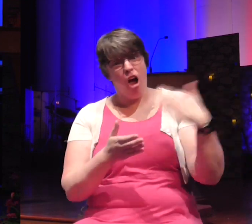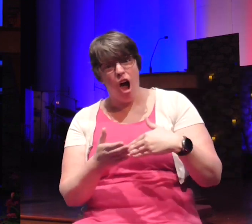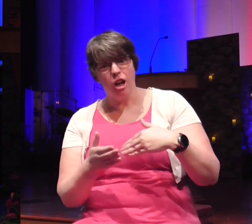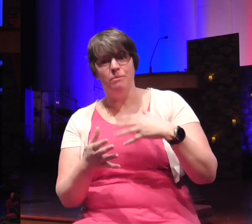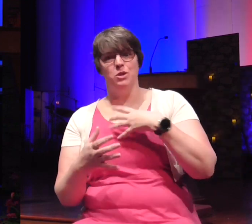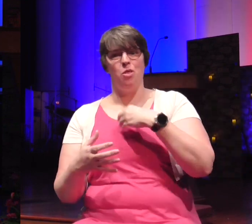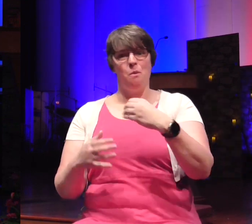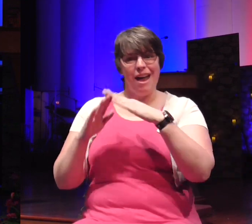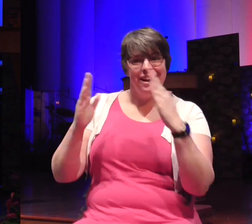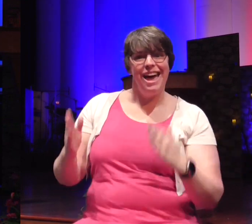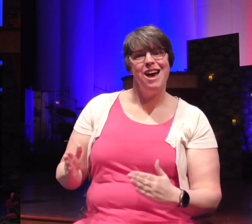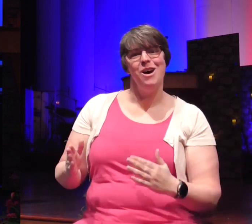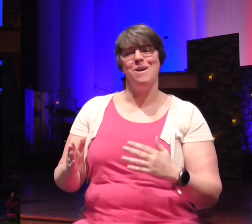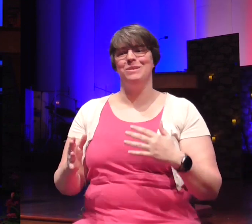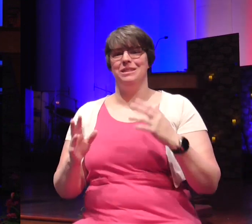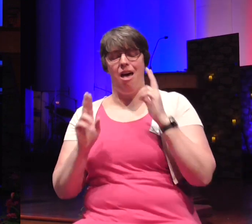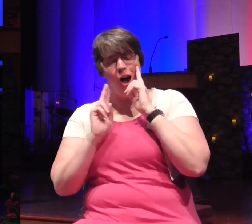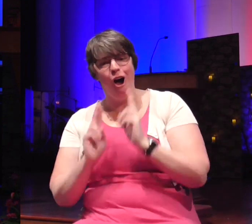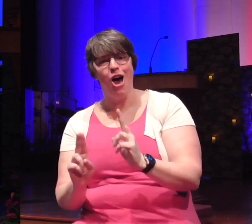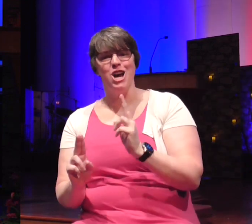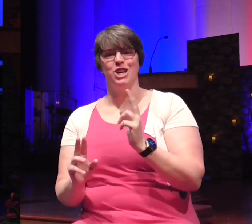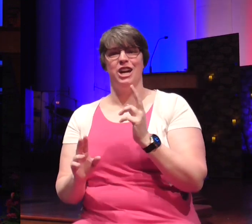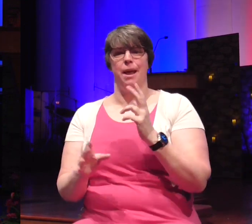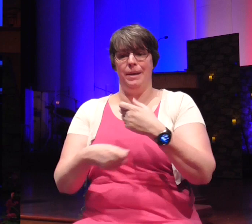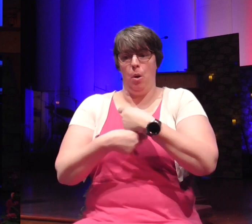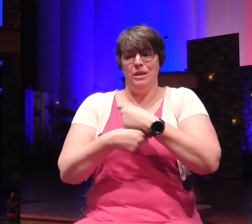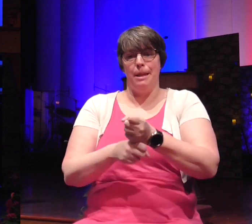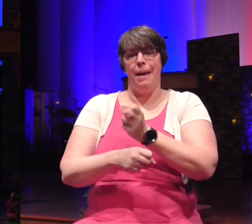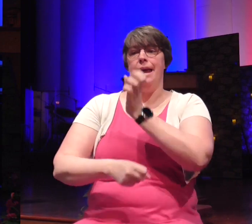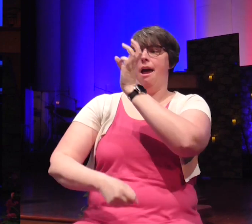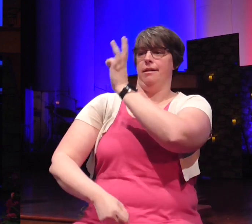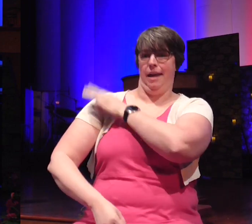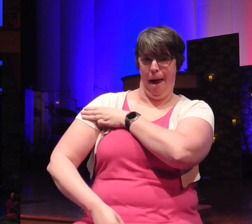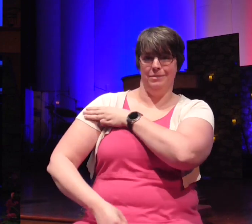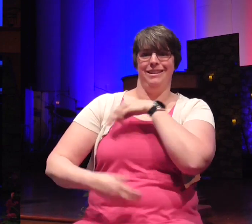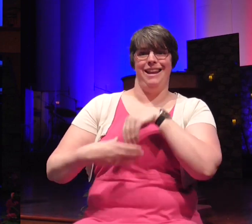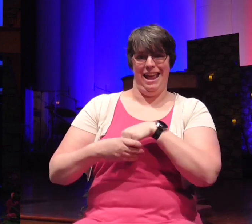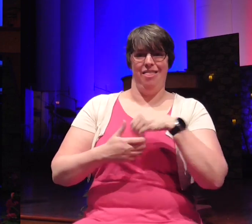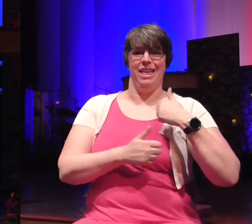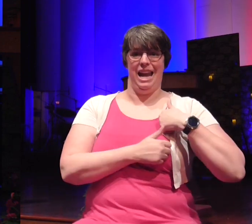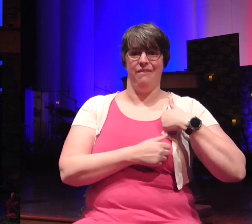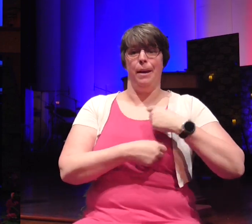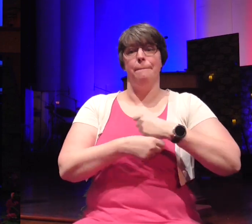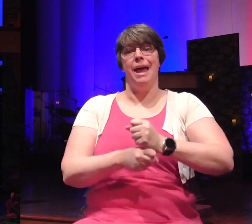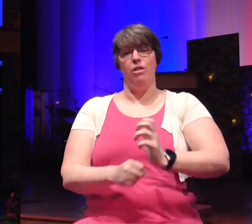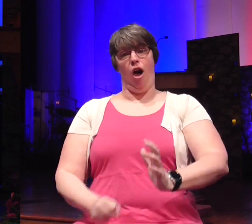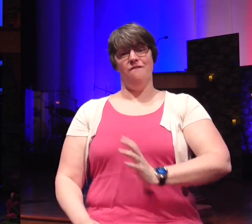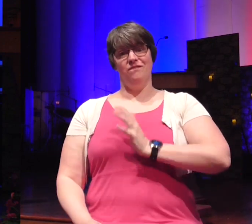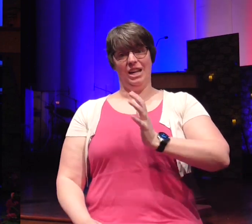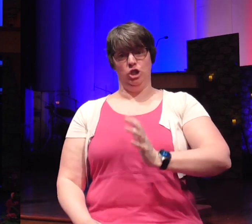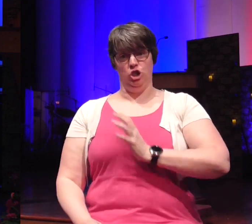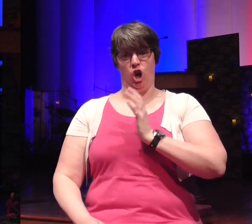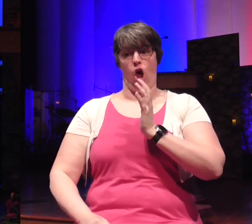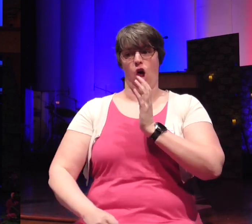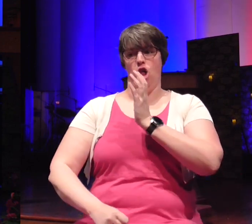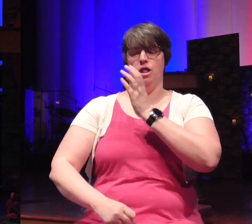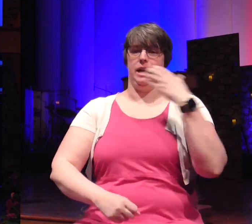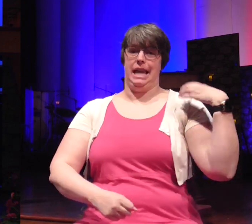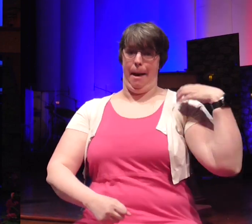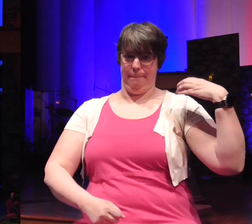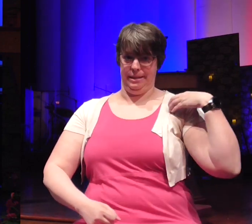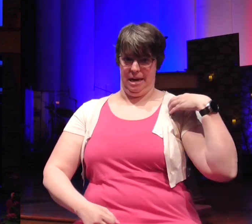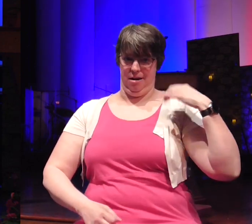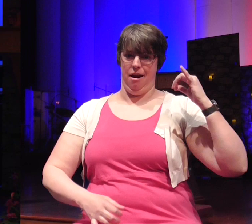a captain in the United States Navy and made the official captain of the Planter, now a Union